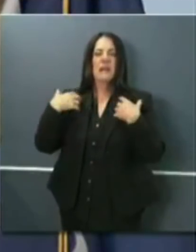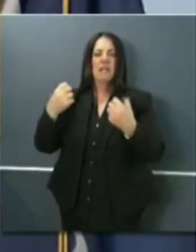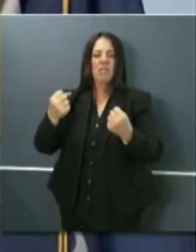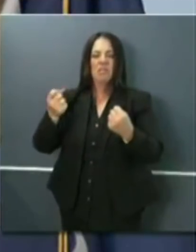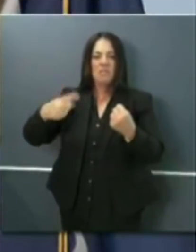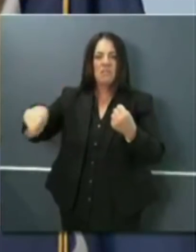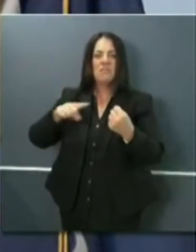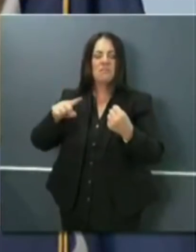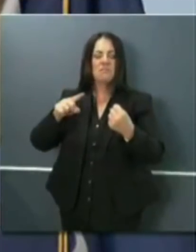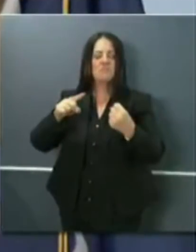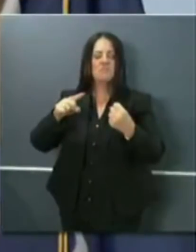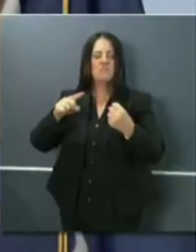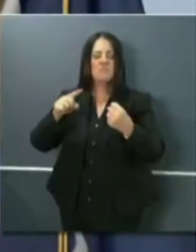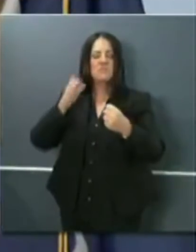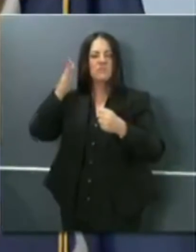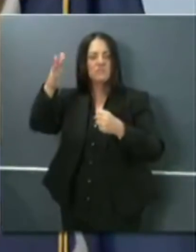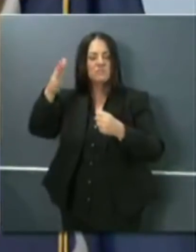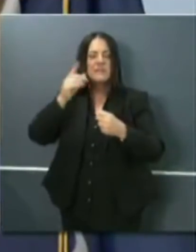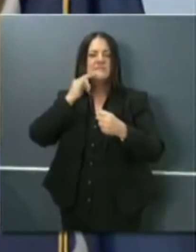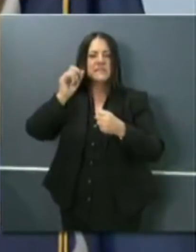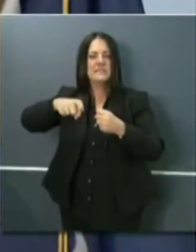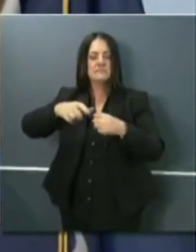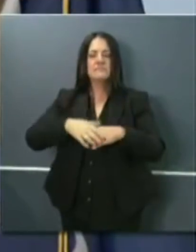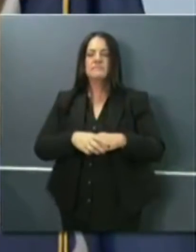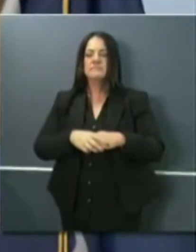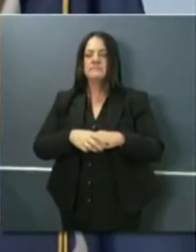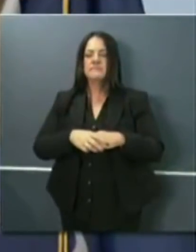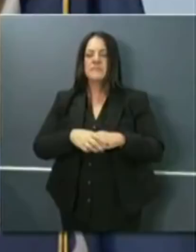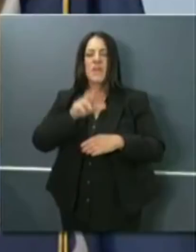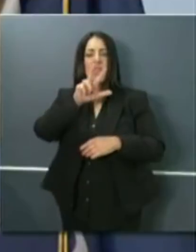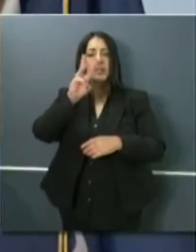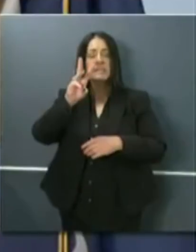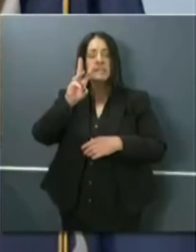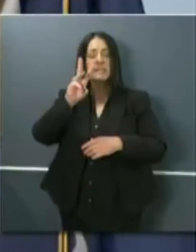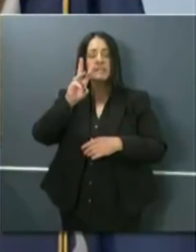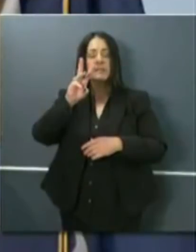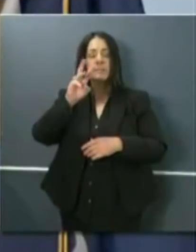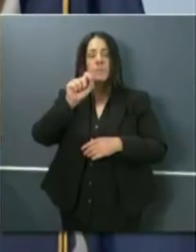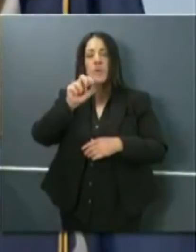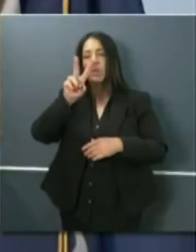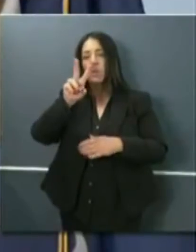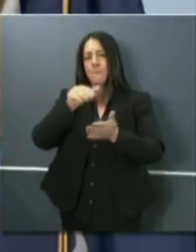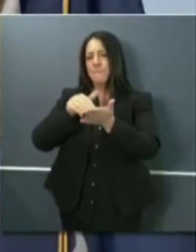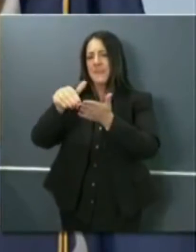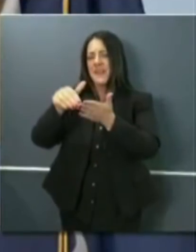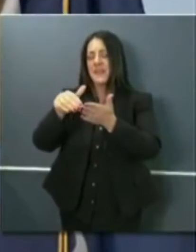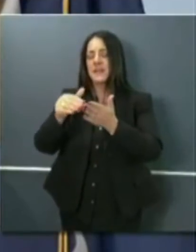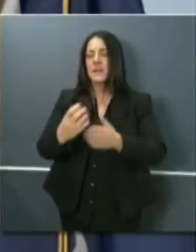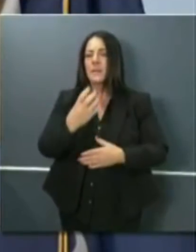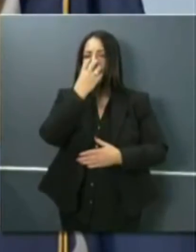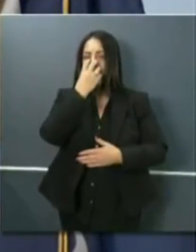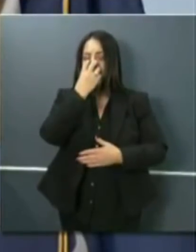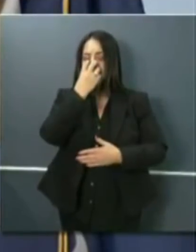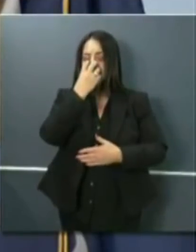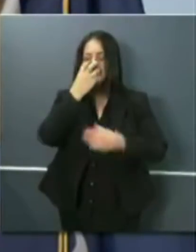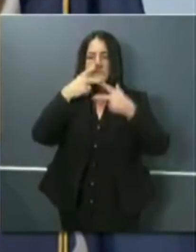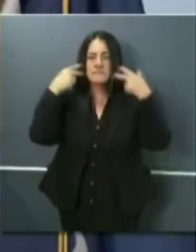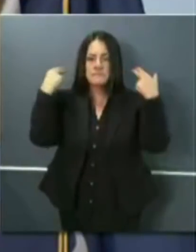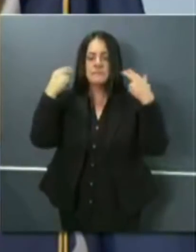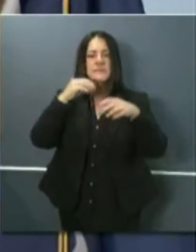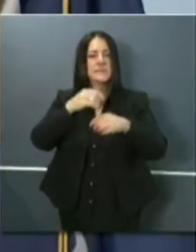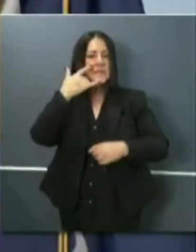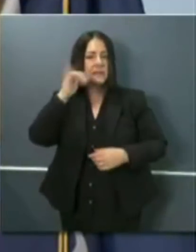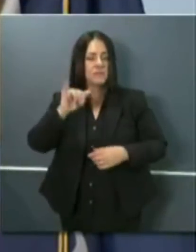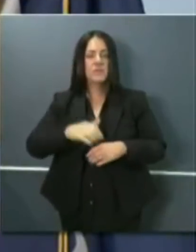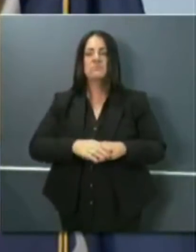distributed now some 32.6 million N95 masks in the state of California. We have